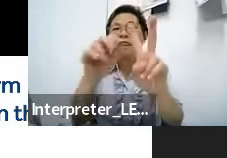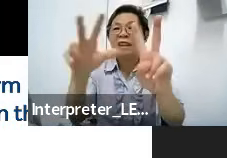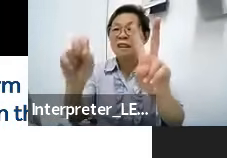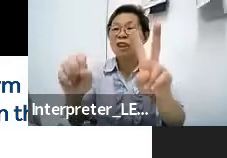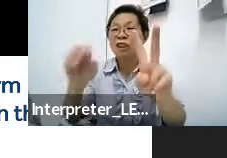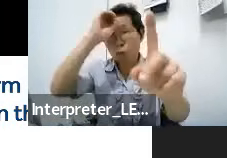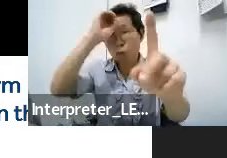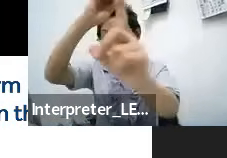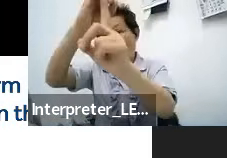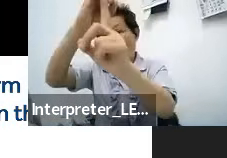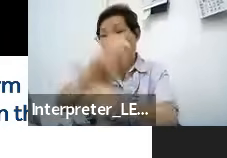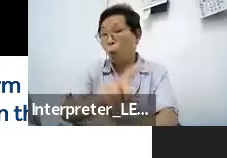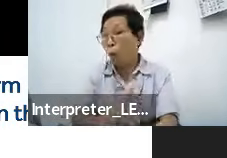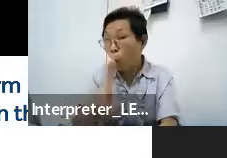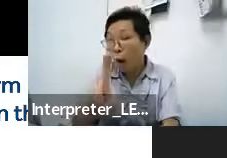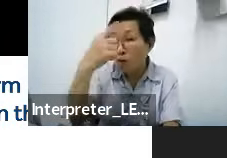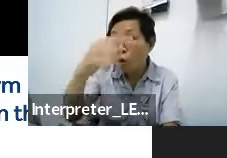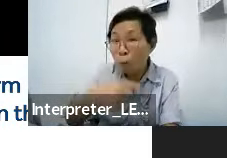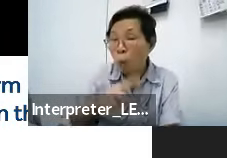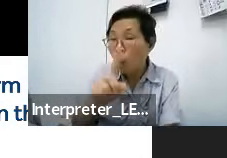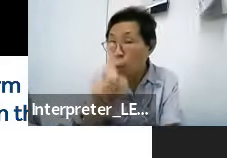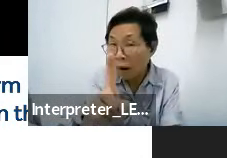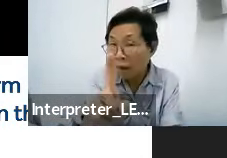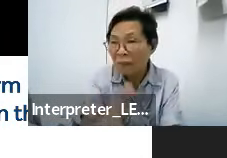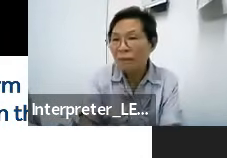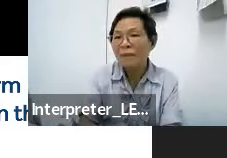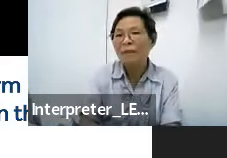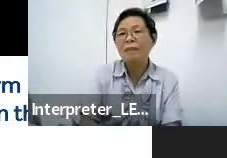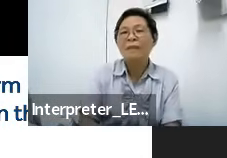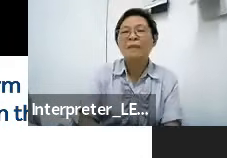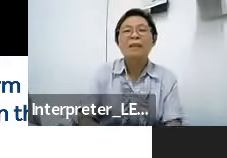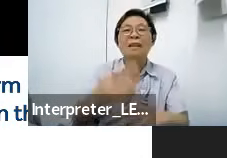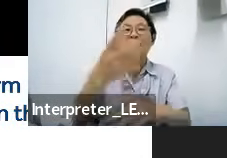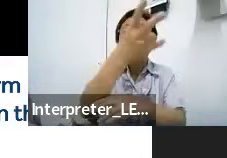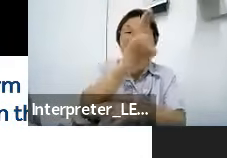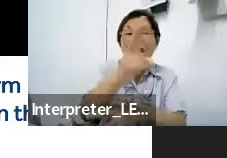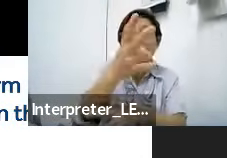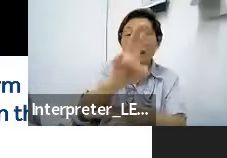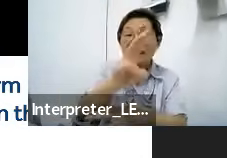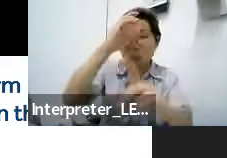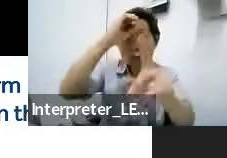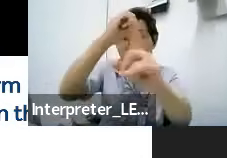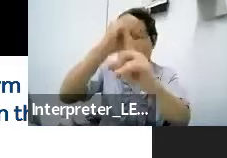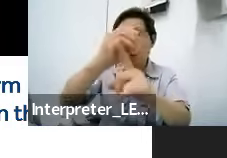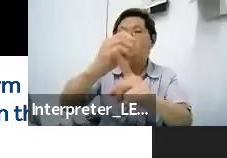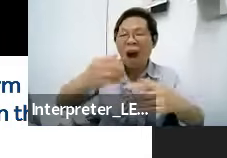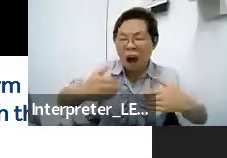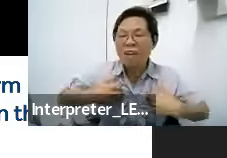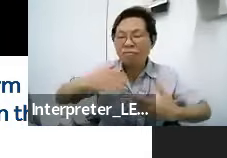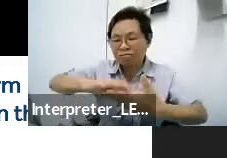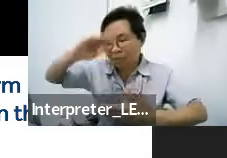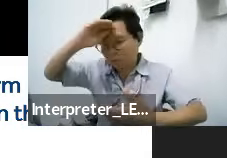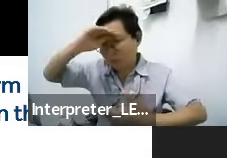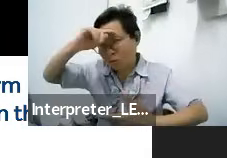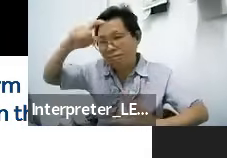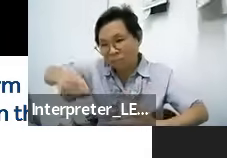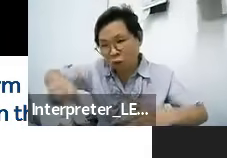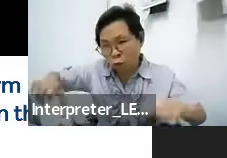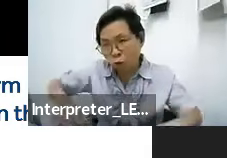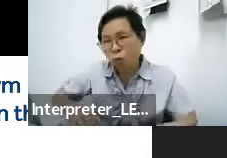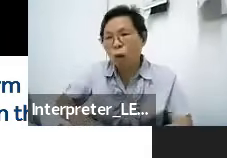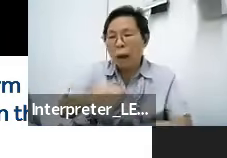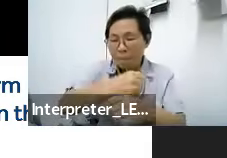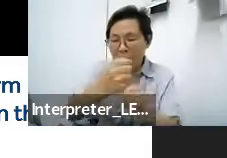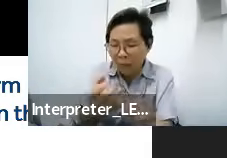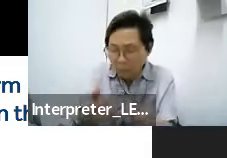One of the things is, for me, every 17 goals has got some sort of learning to be done on it, because it makes it much more